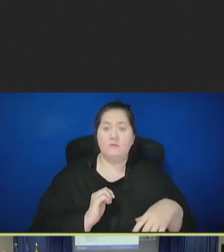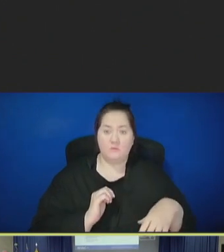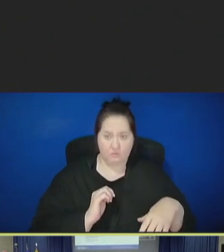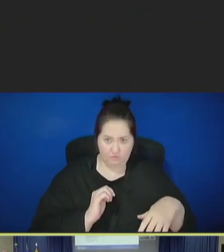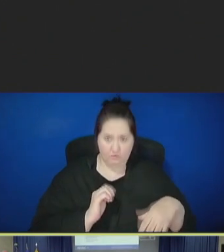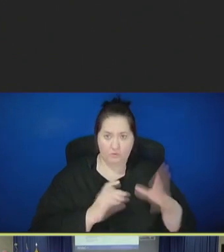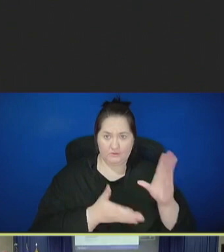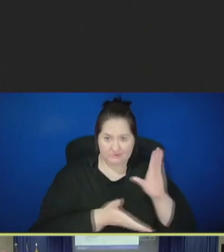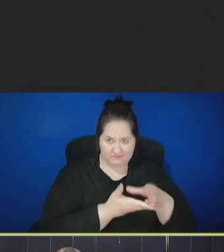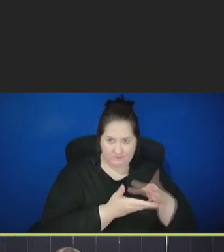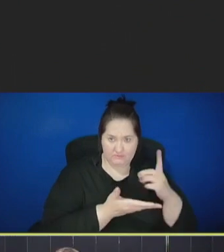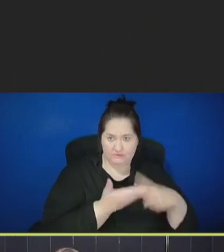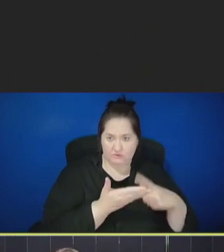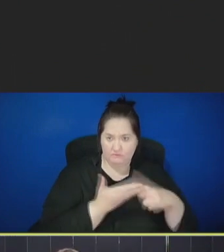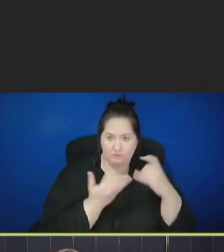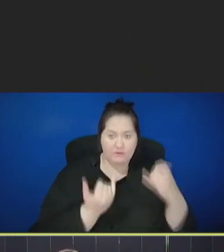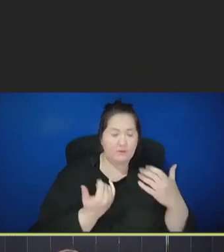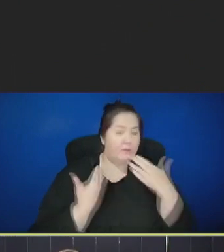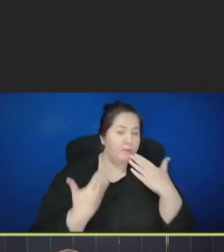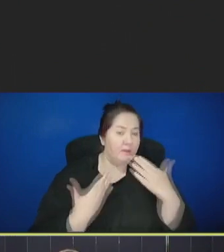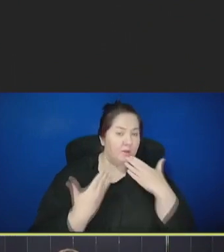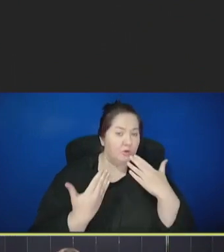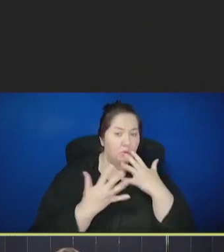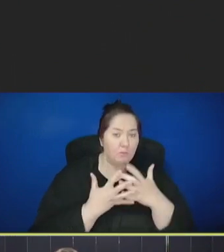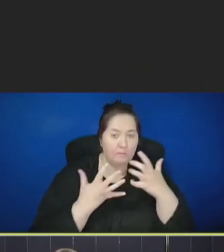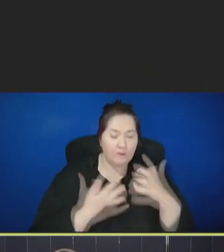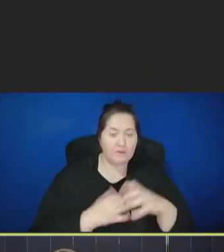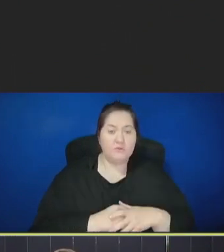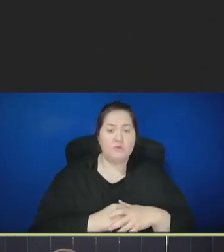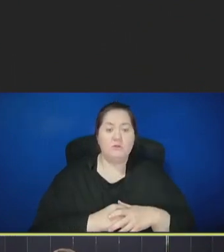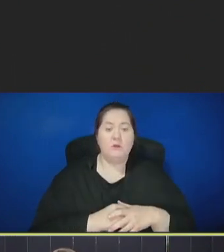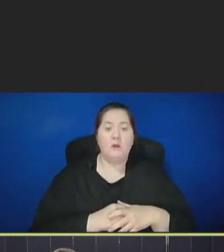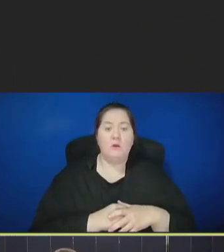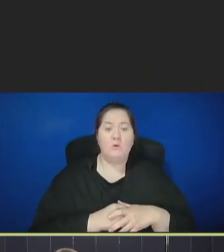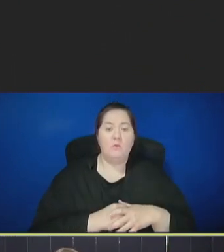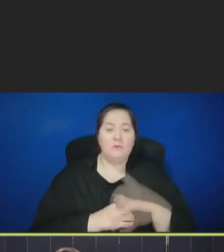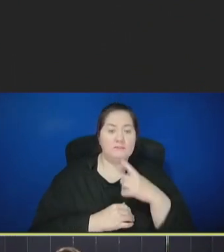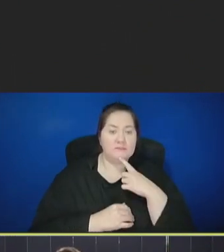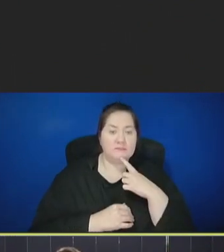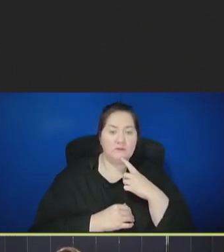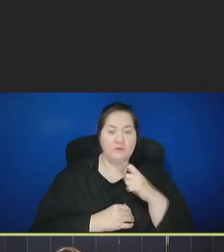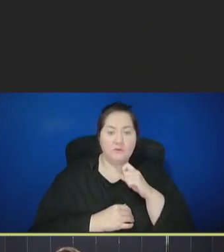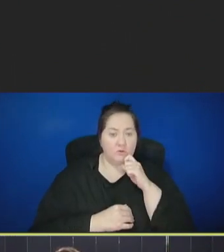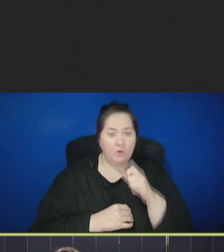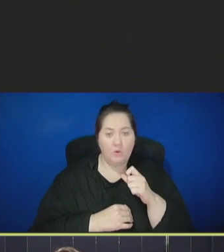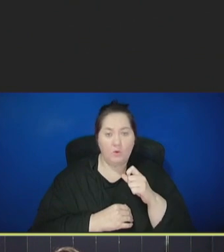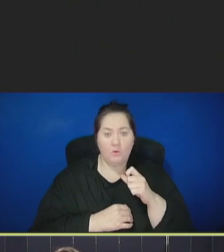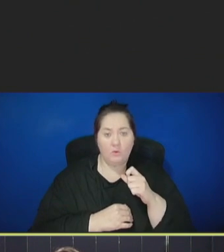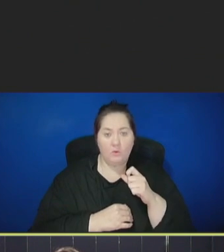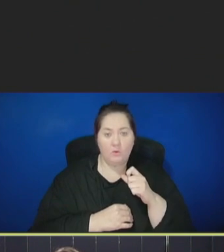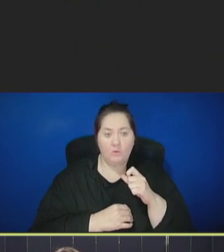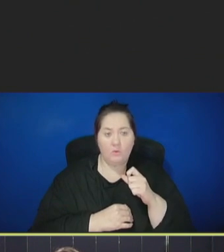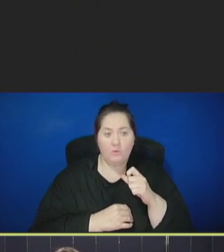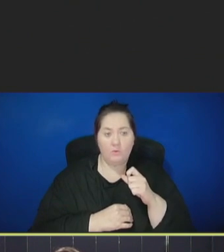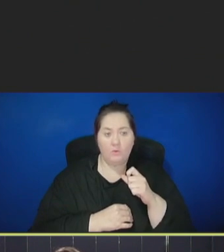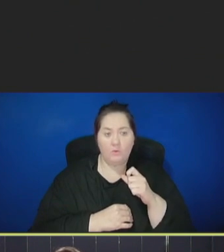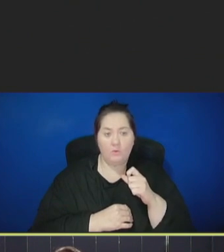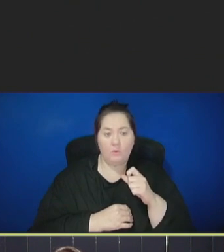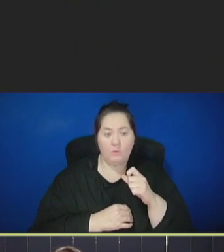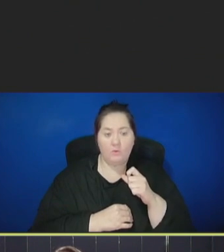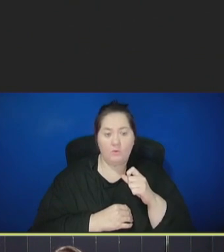going to stop the discussion for now. Thank you very much. I did want to say that you should not spell, or at least I should not spell on the